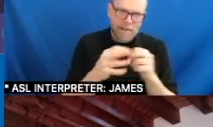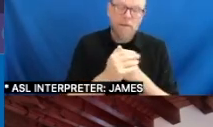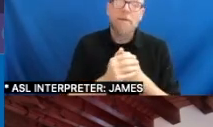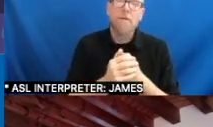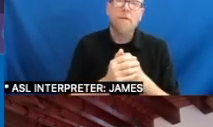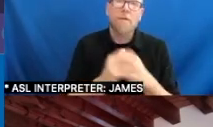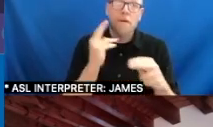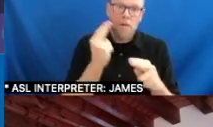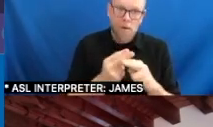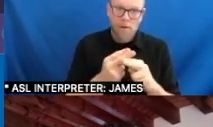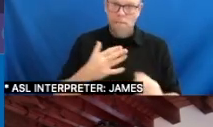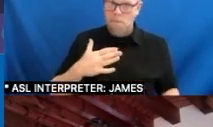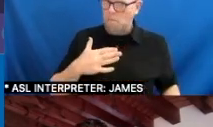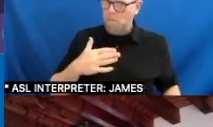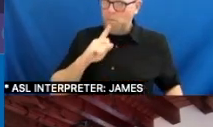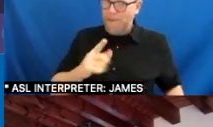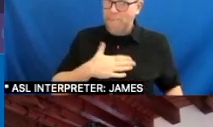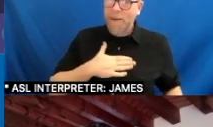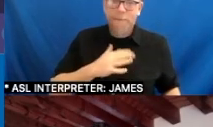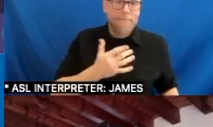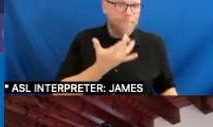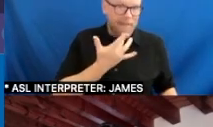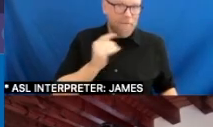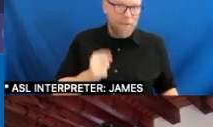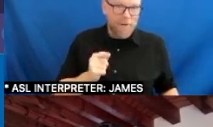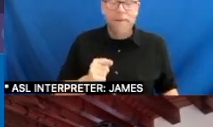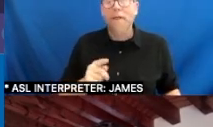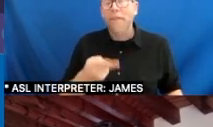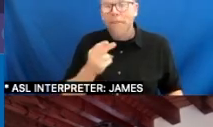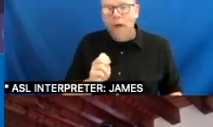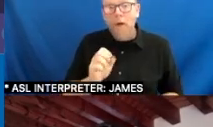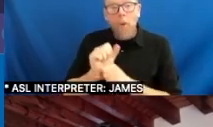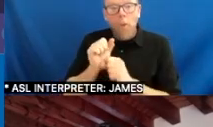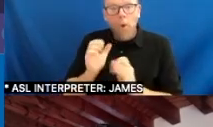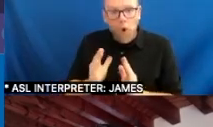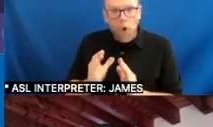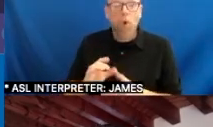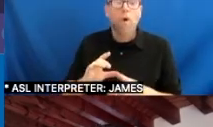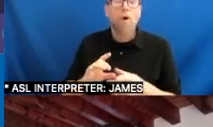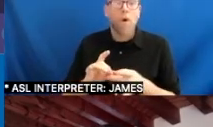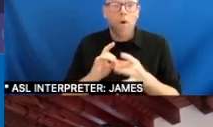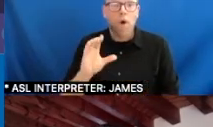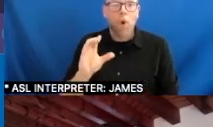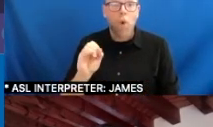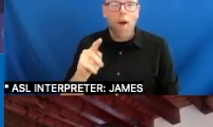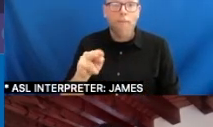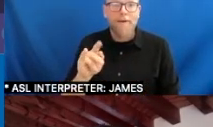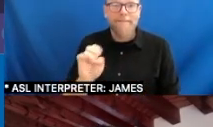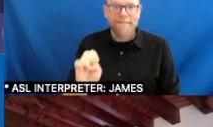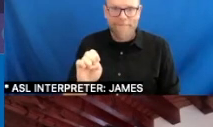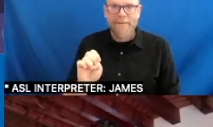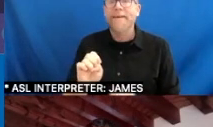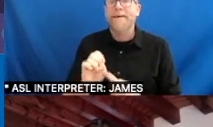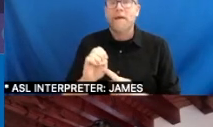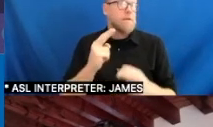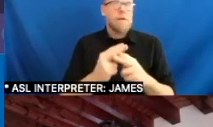is my personal favorite, is the worker cooperative. So, as the name